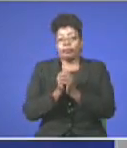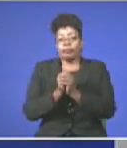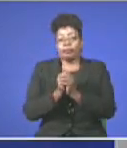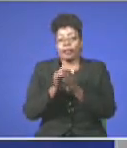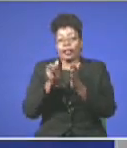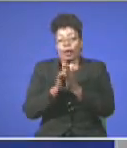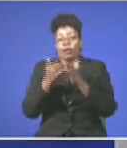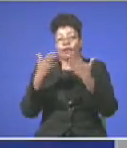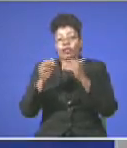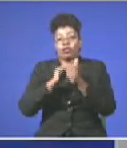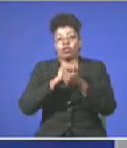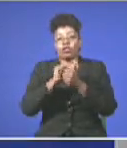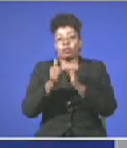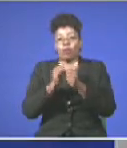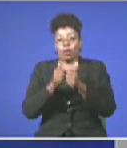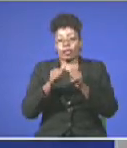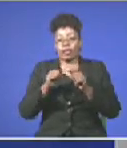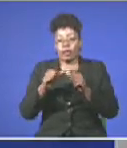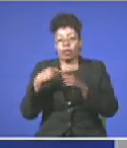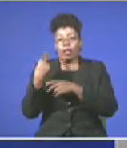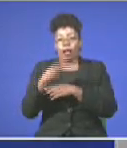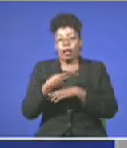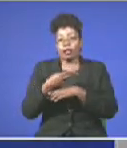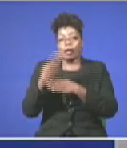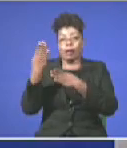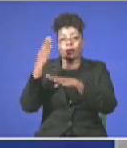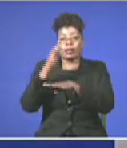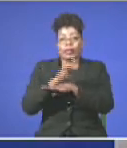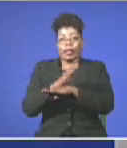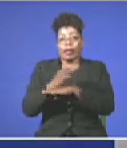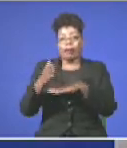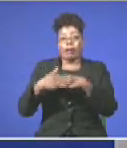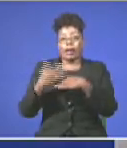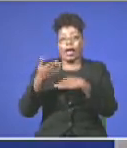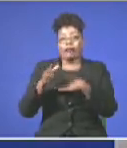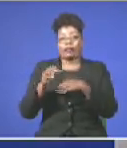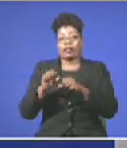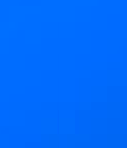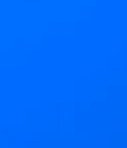And that will do it for sports. Stay tuned. The Bahamas Tonight comes back after the break.